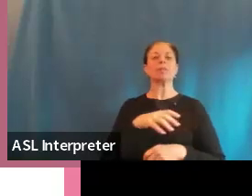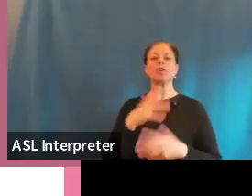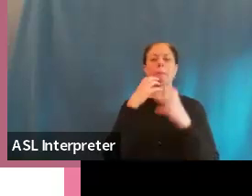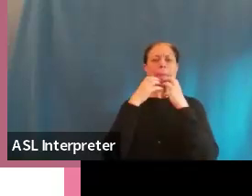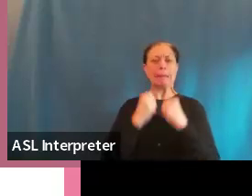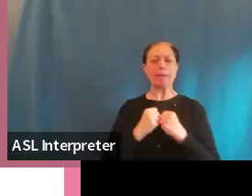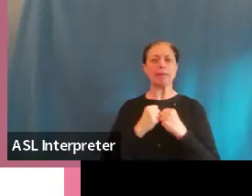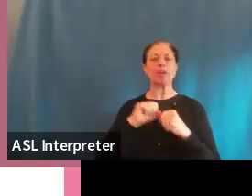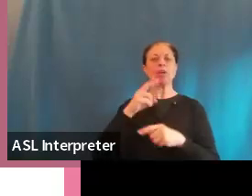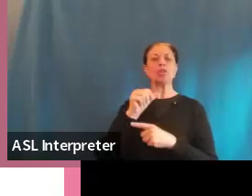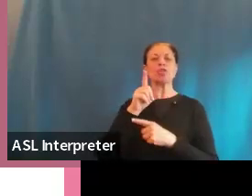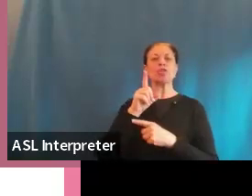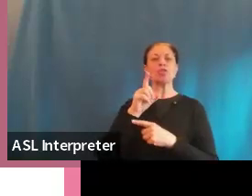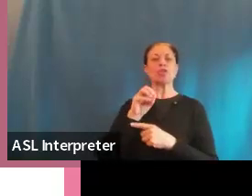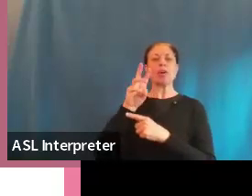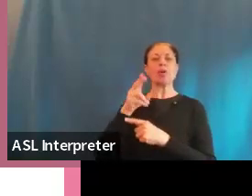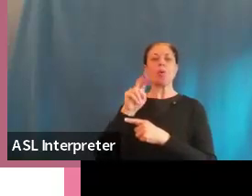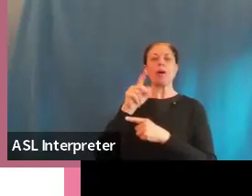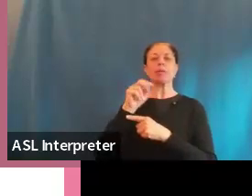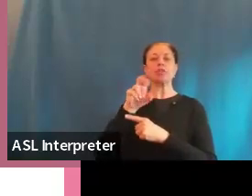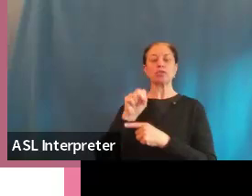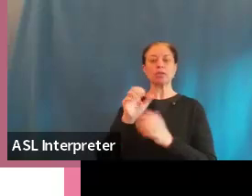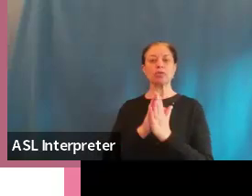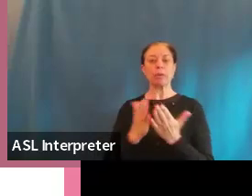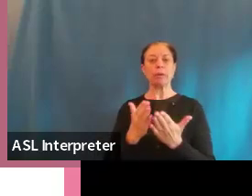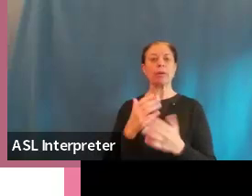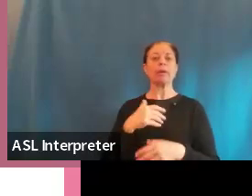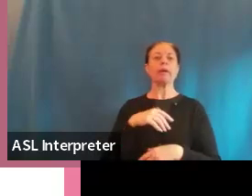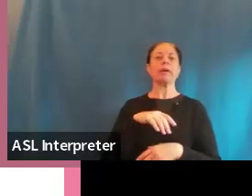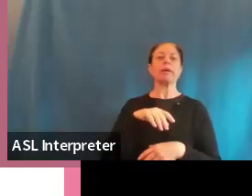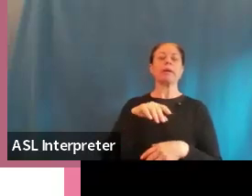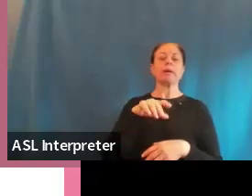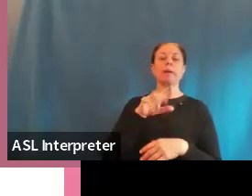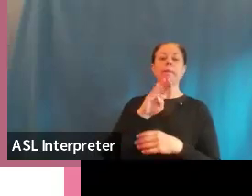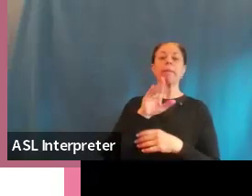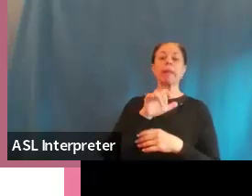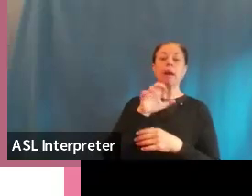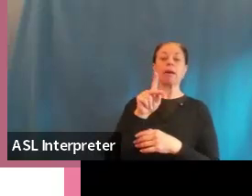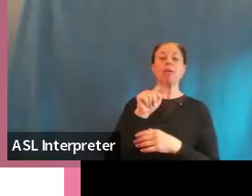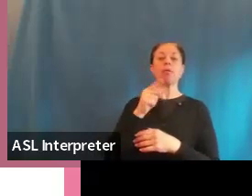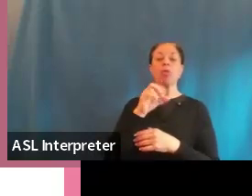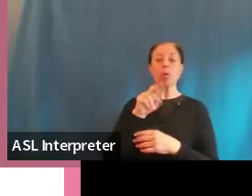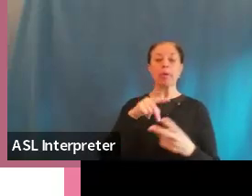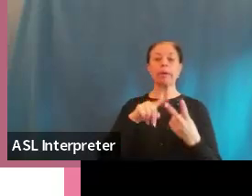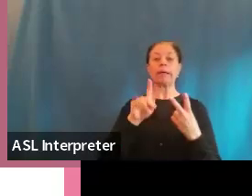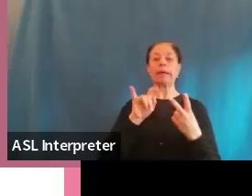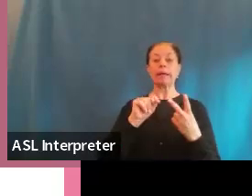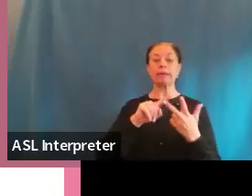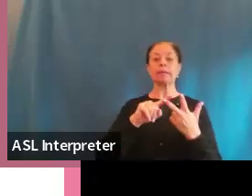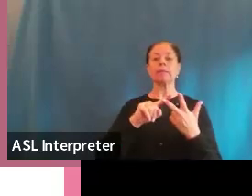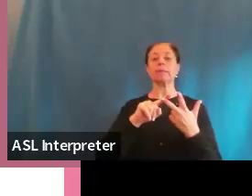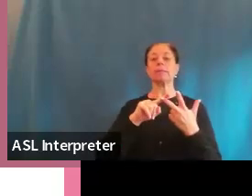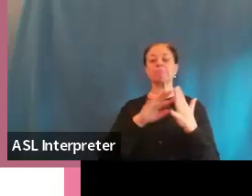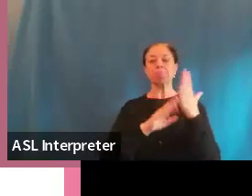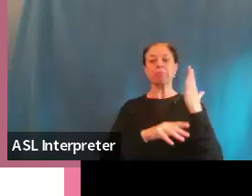beloved Shadowhunters Chronicles. Fan favorites Drew Blackthorne, Kit Haringdale, and Ty Blackthorne from The Dark Artifices